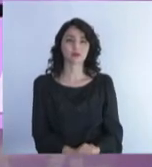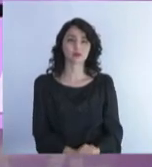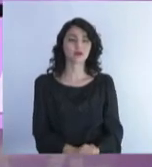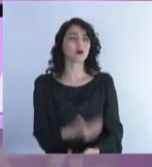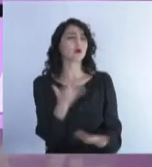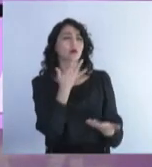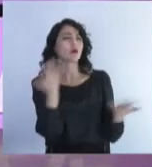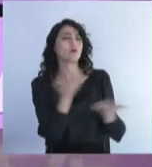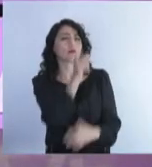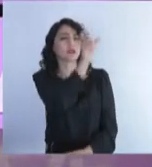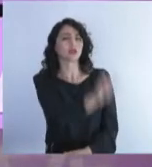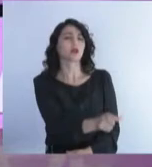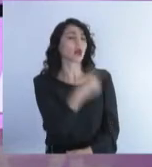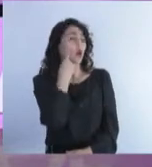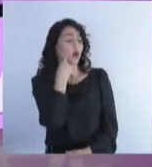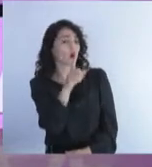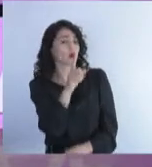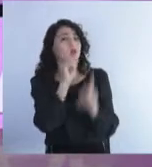he has or she